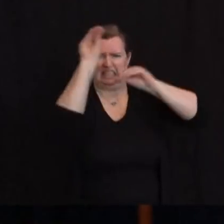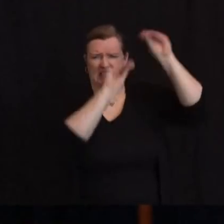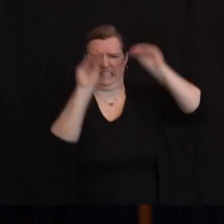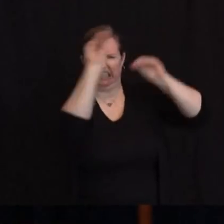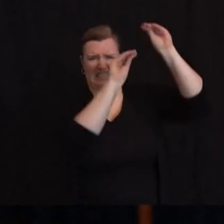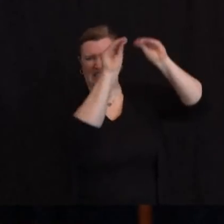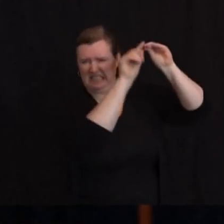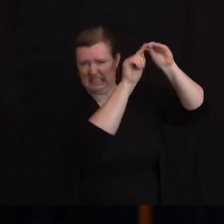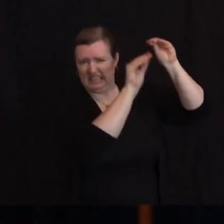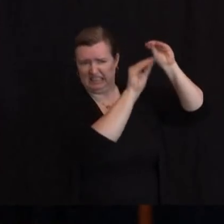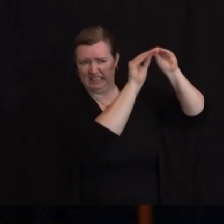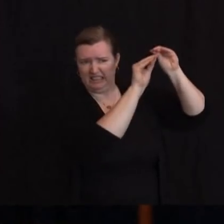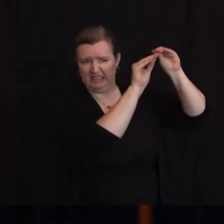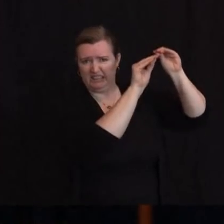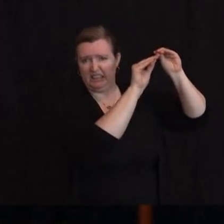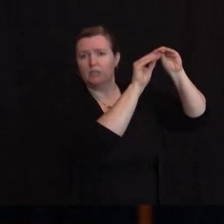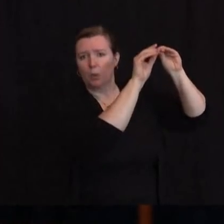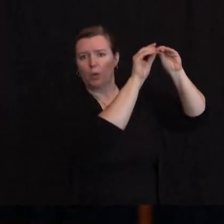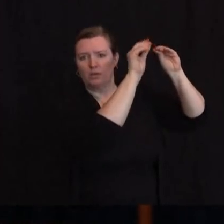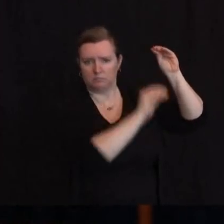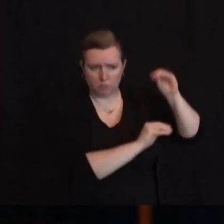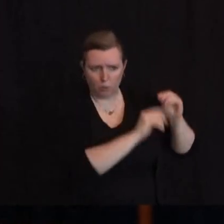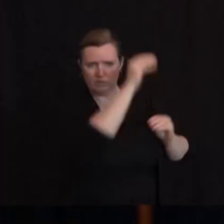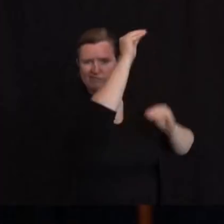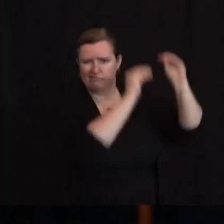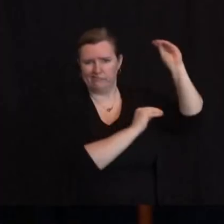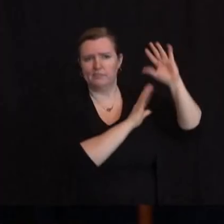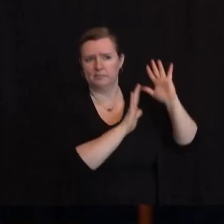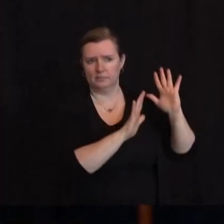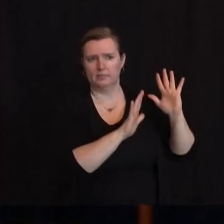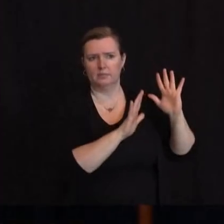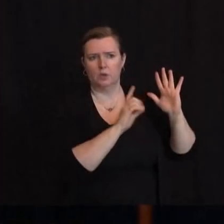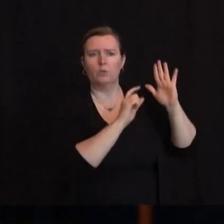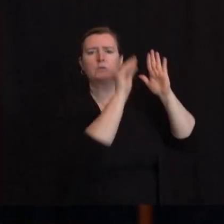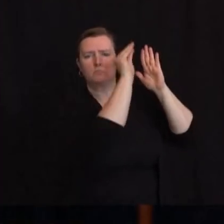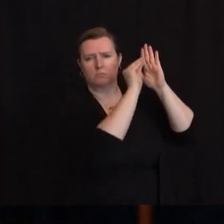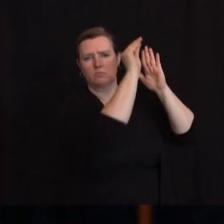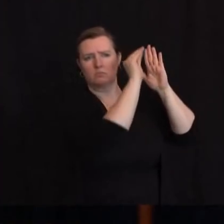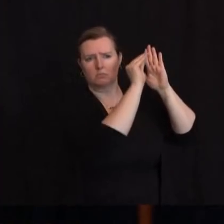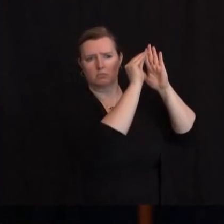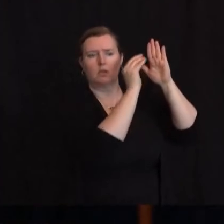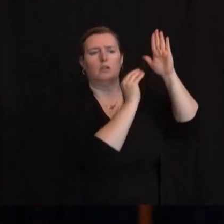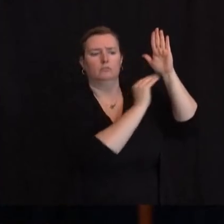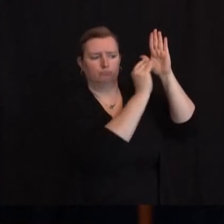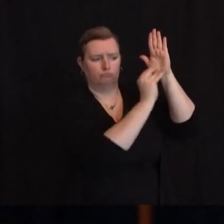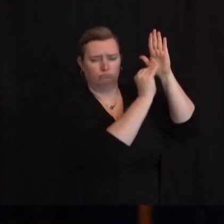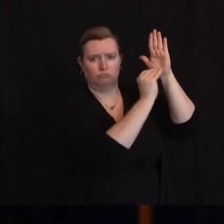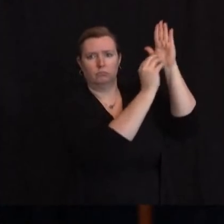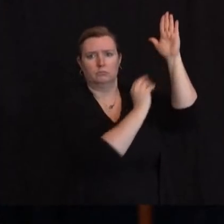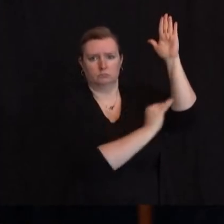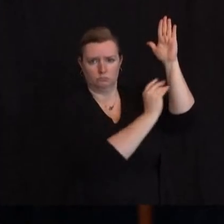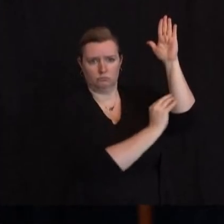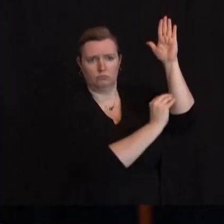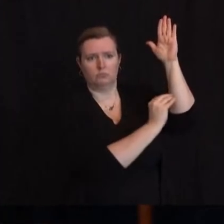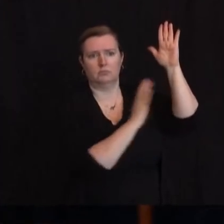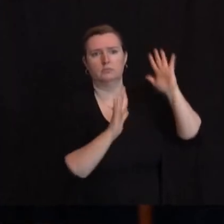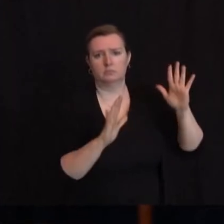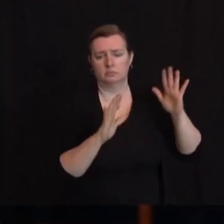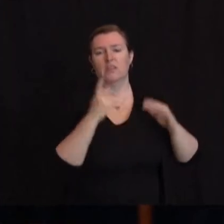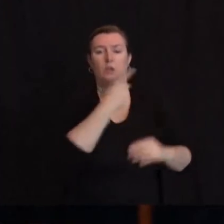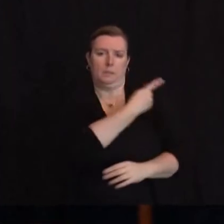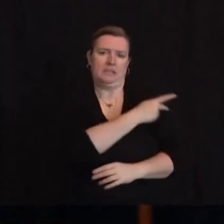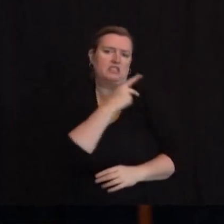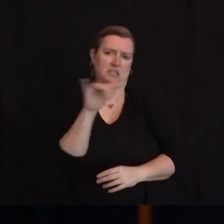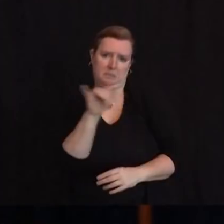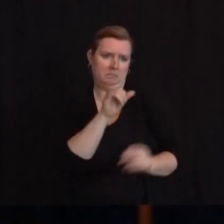have to move patients, that they're moved first within the region. We know that there's some very